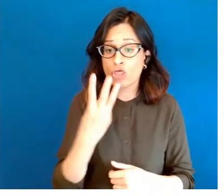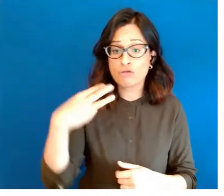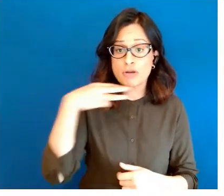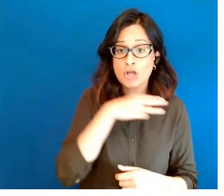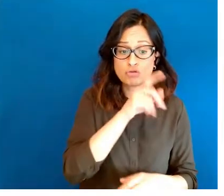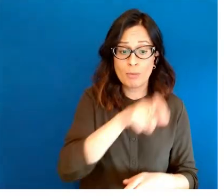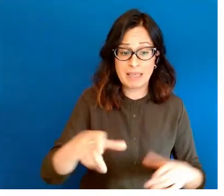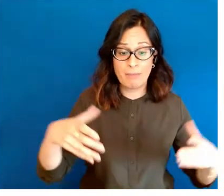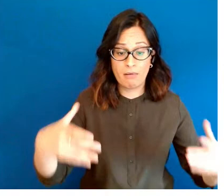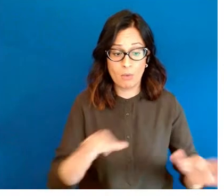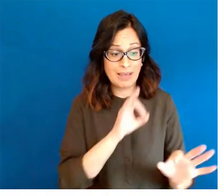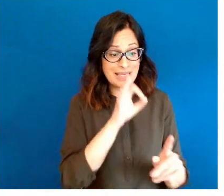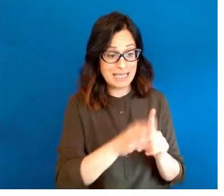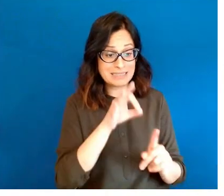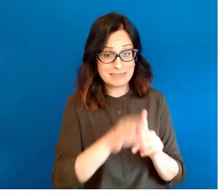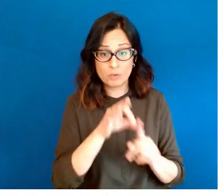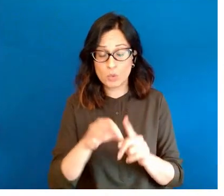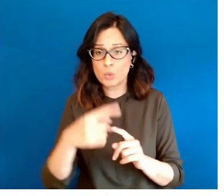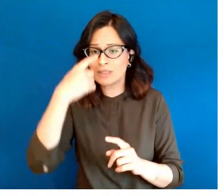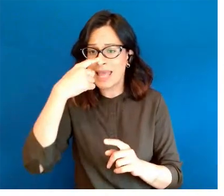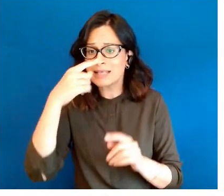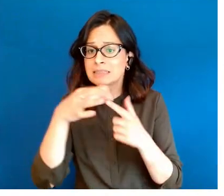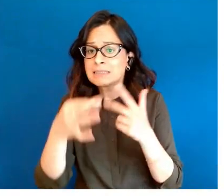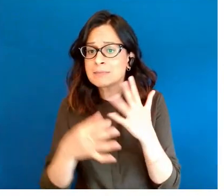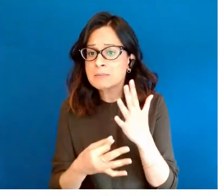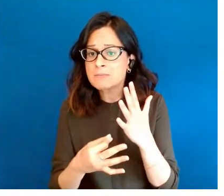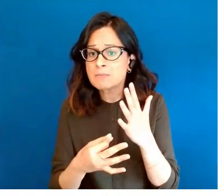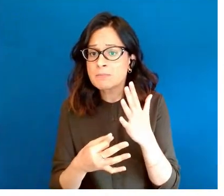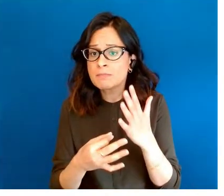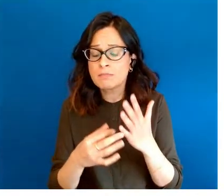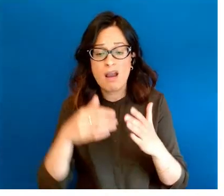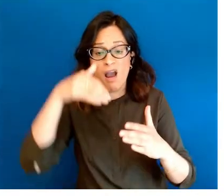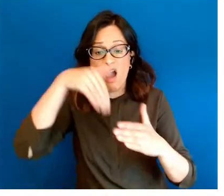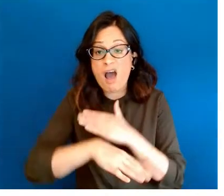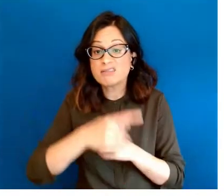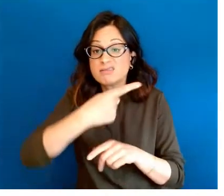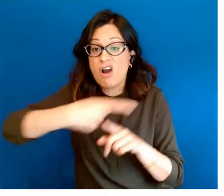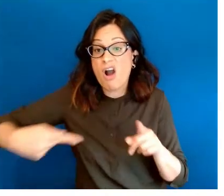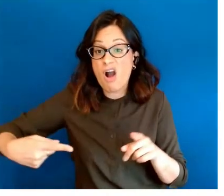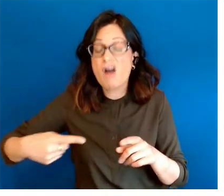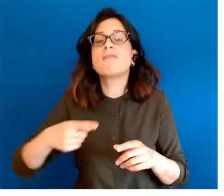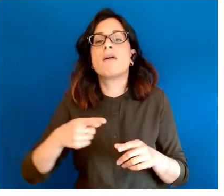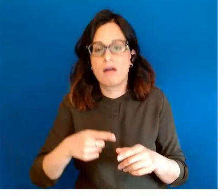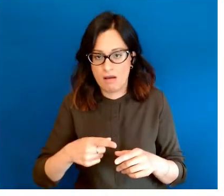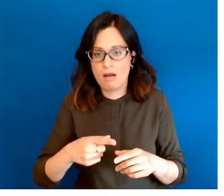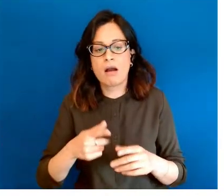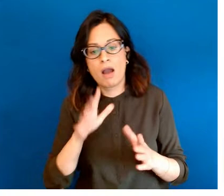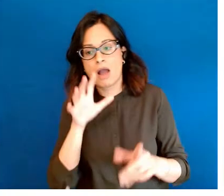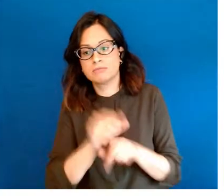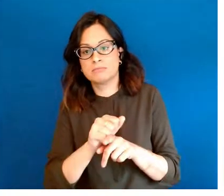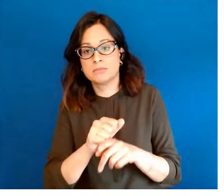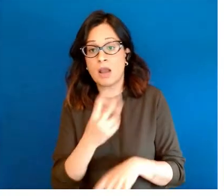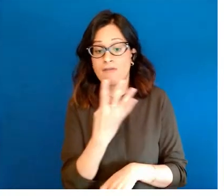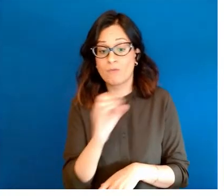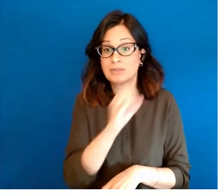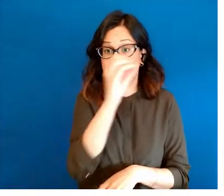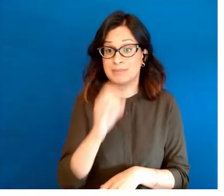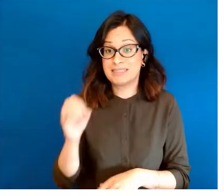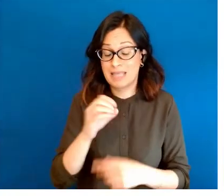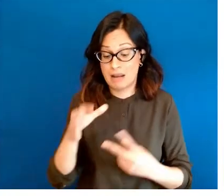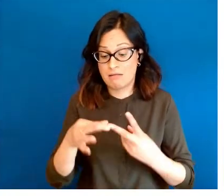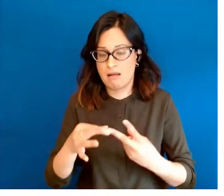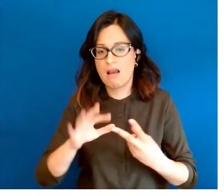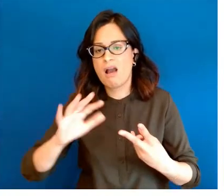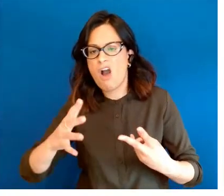with nasal symptoms, only less than half had a physician diagnosis. 40% nearly had moderate to